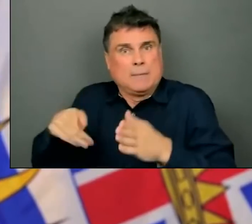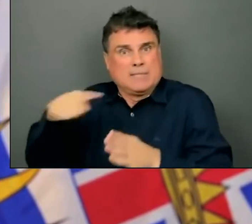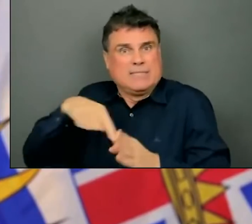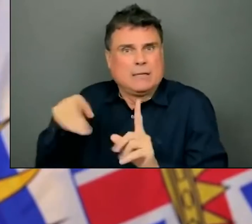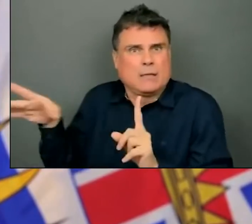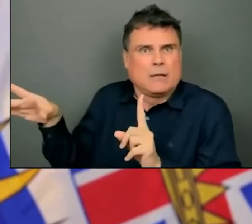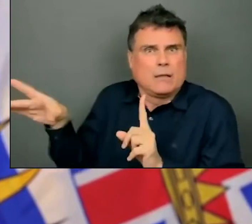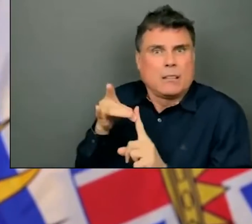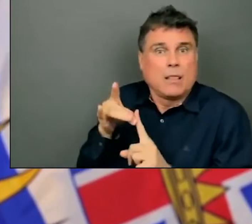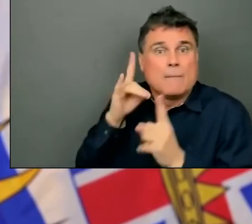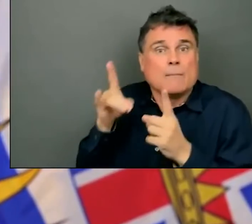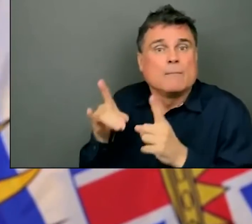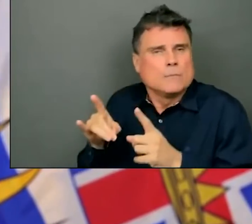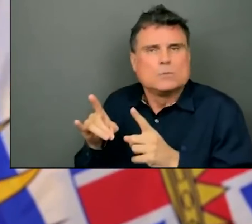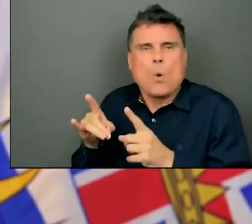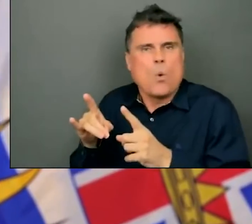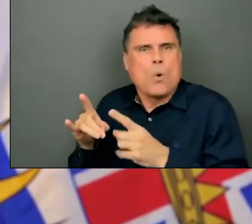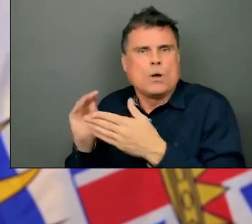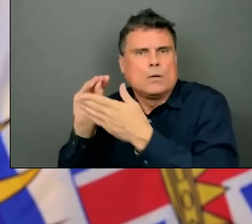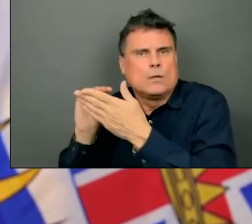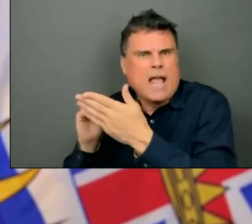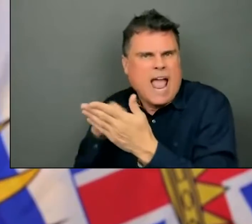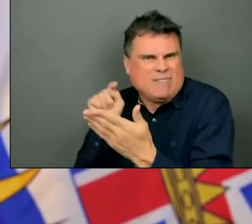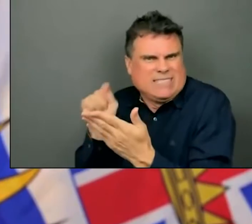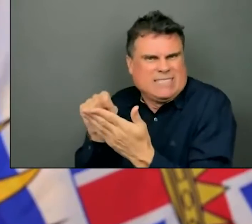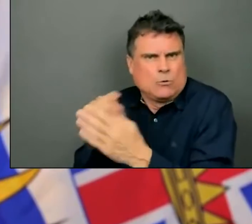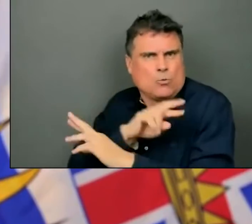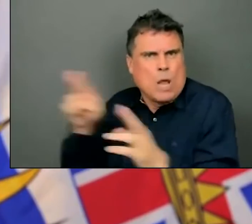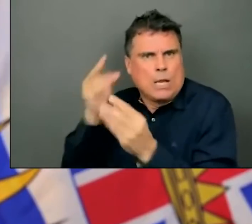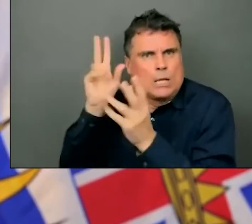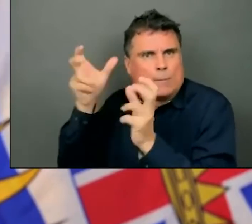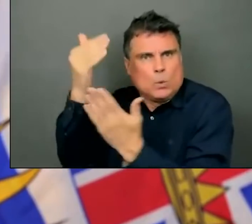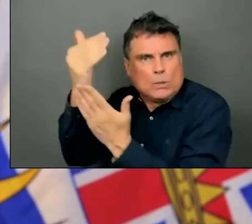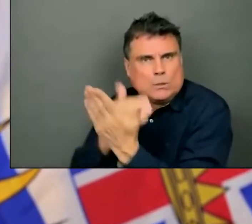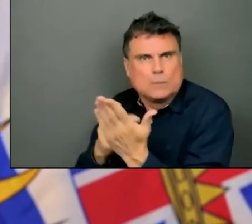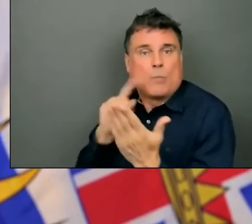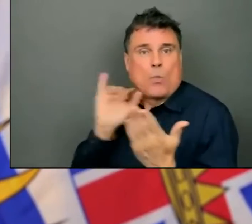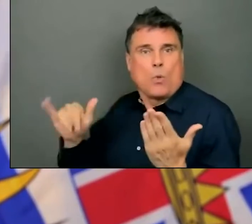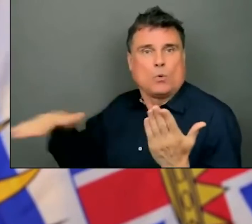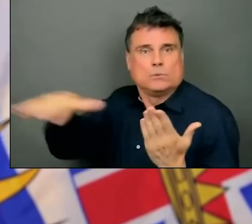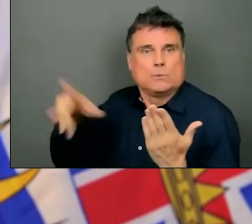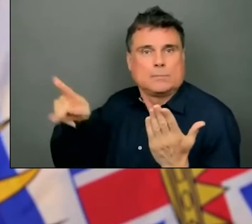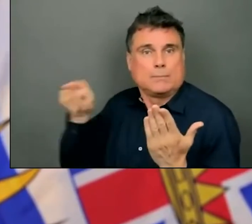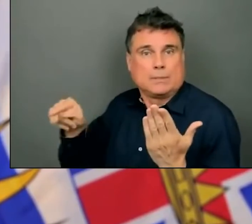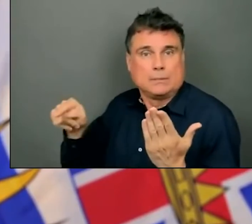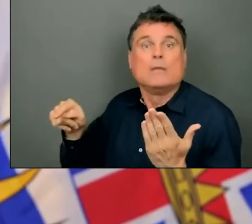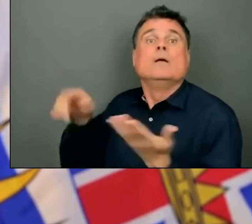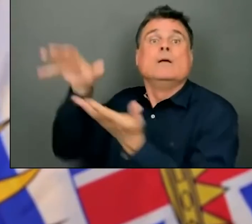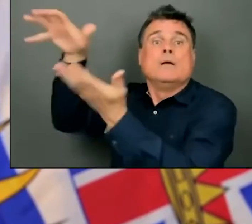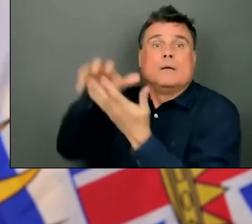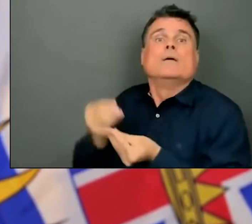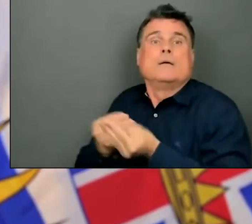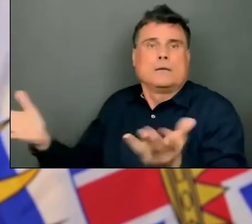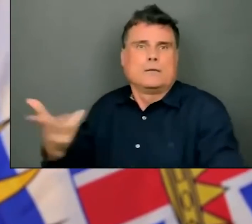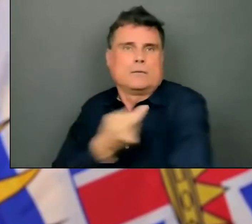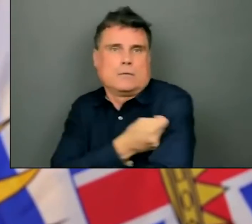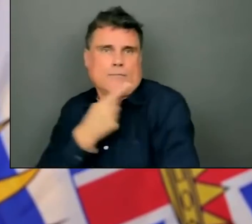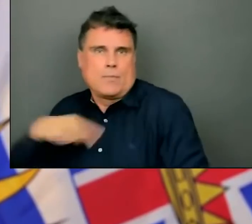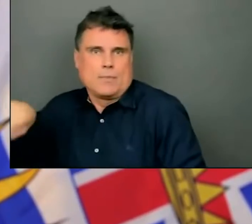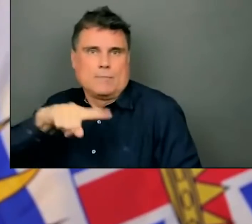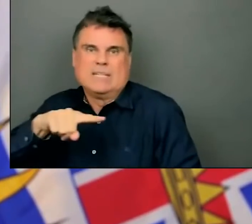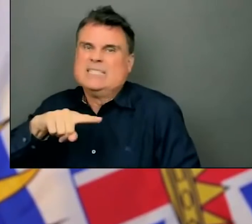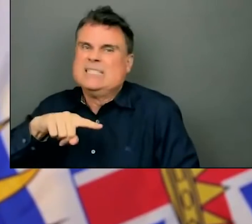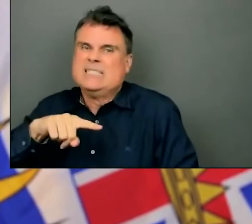vaccines early, but we do know that some people, even with 3 doses of vaccine, even with a booster dose, don't have as